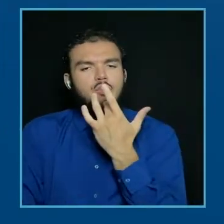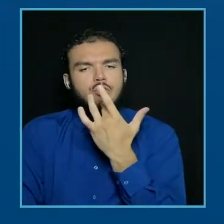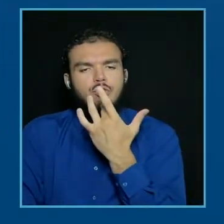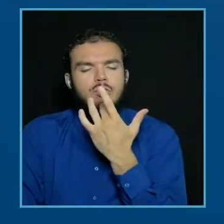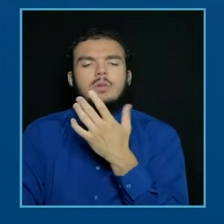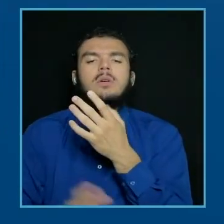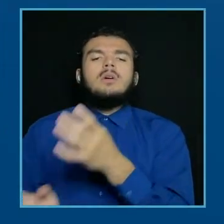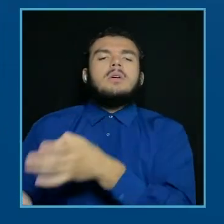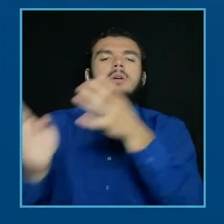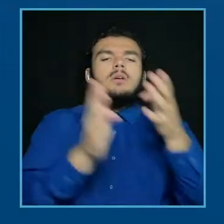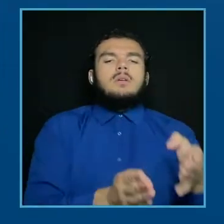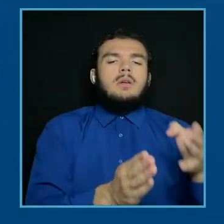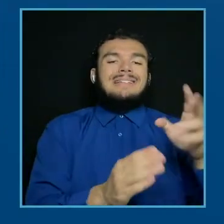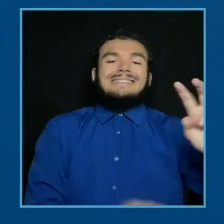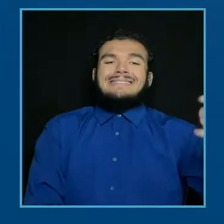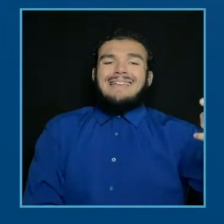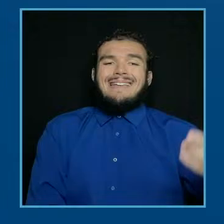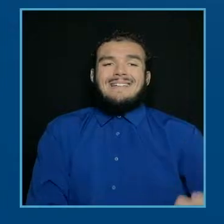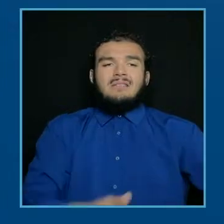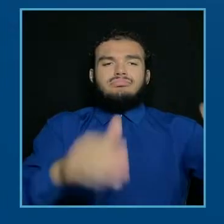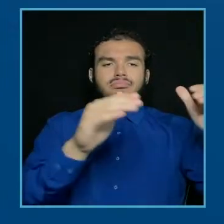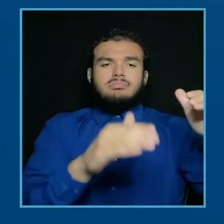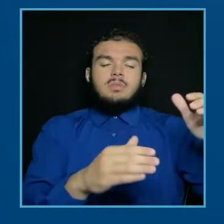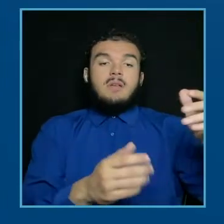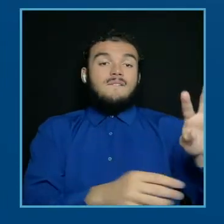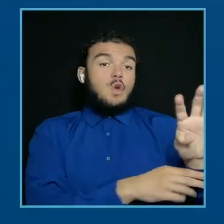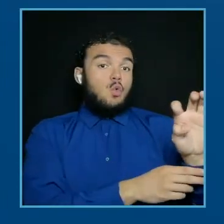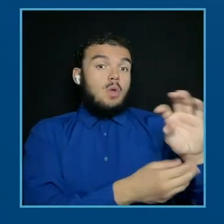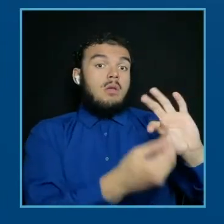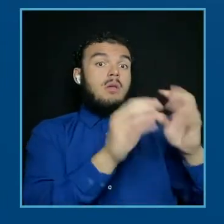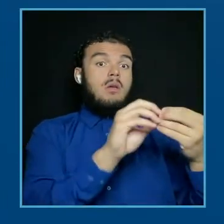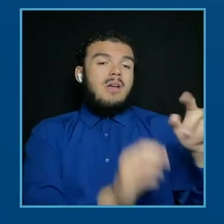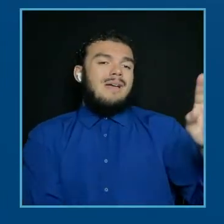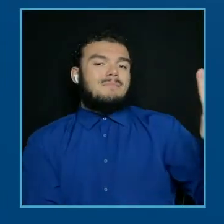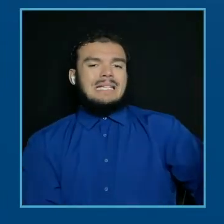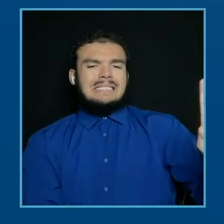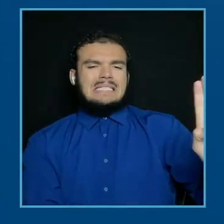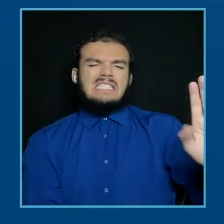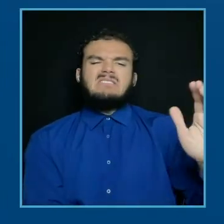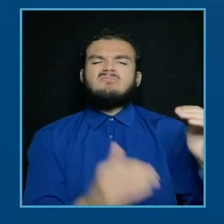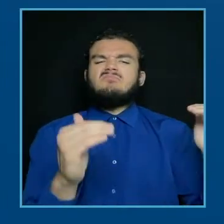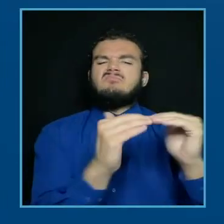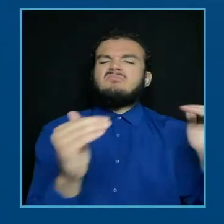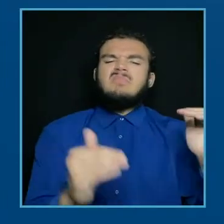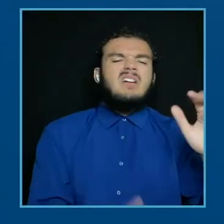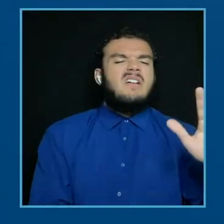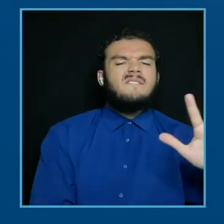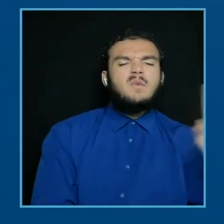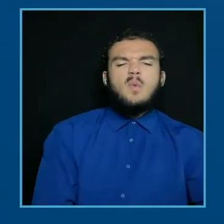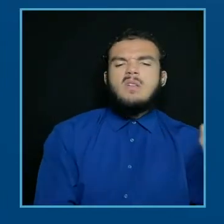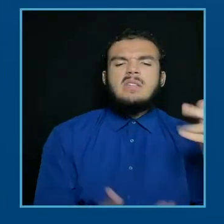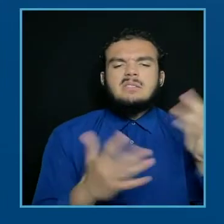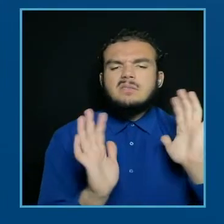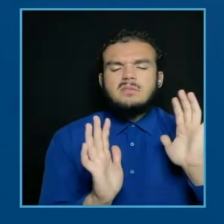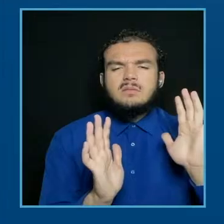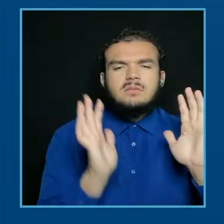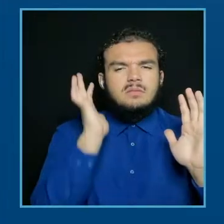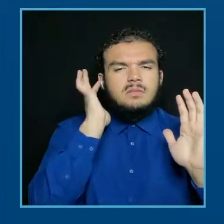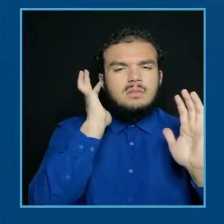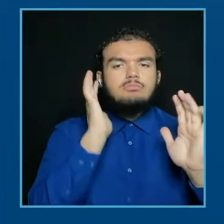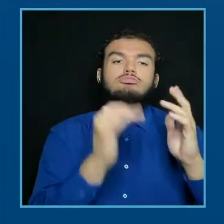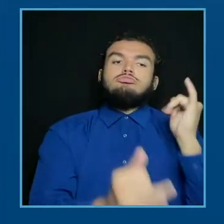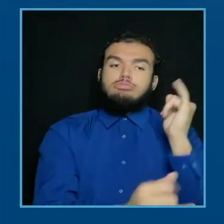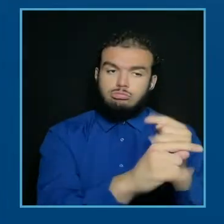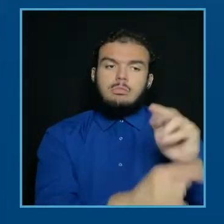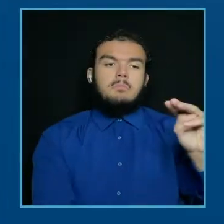Then, from the second basket of 400 ballots, candidate B would only need an additional 51 votes to achieve a majority